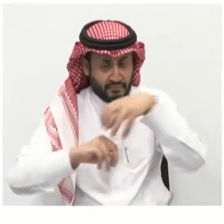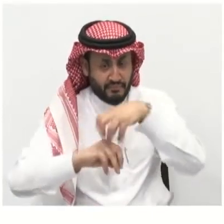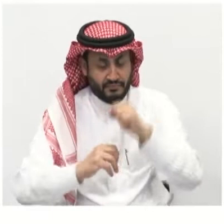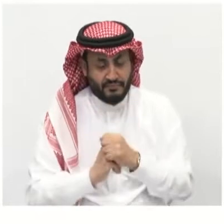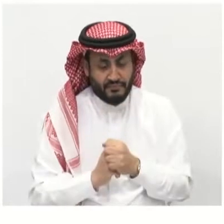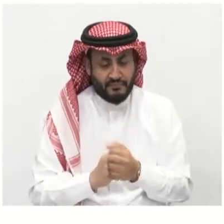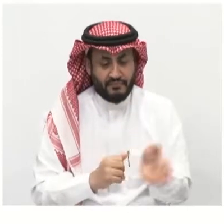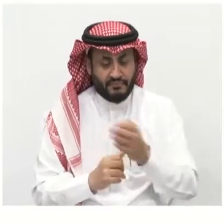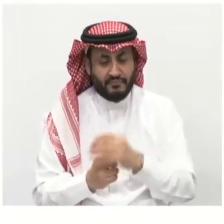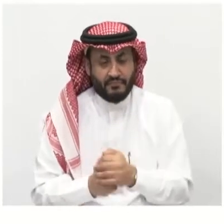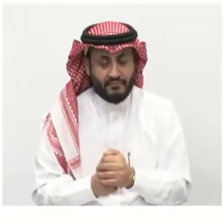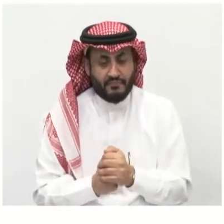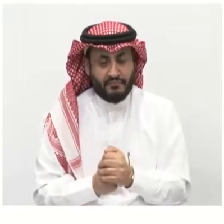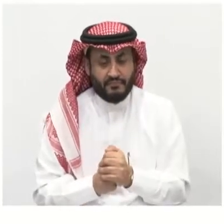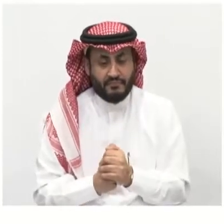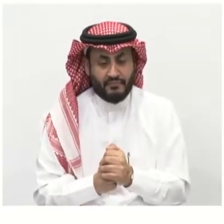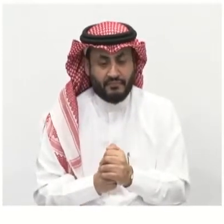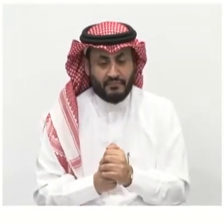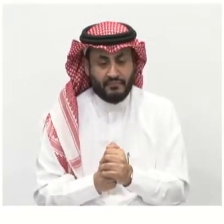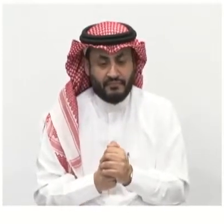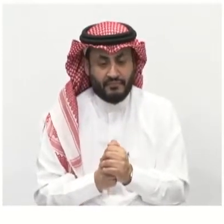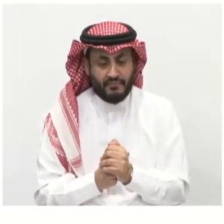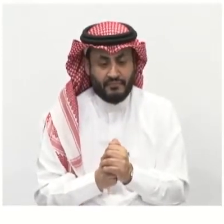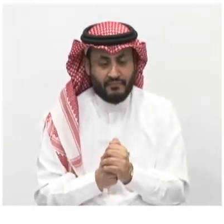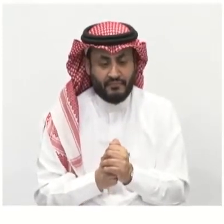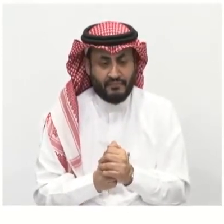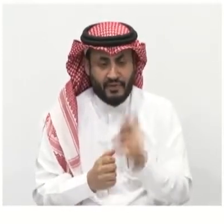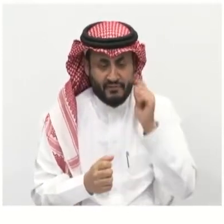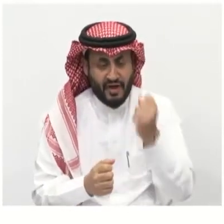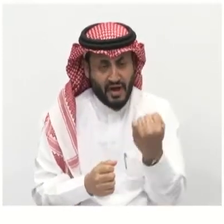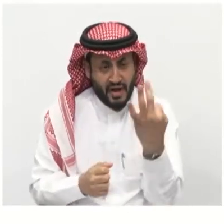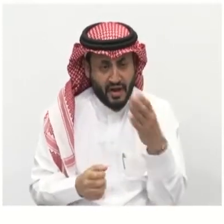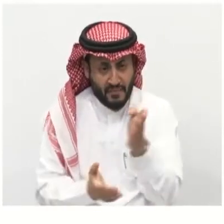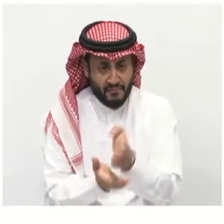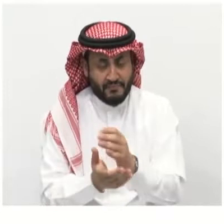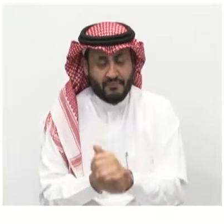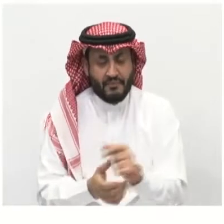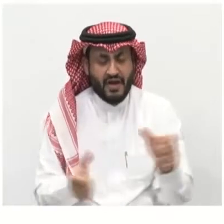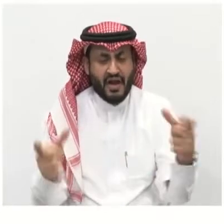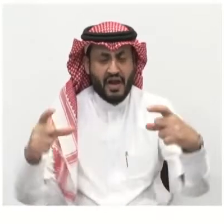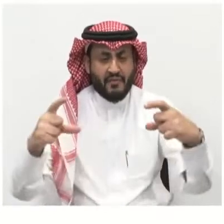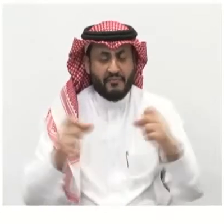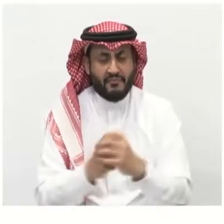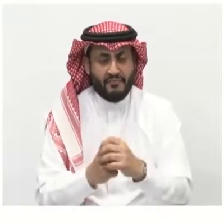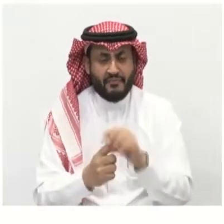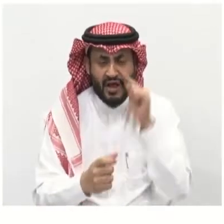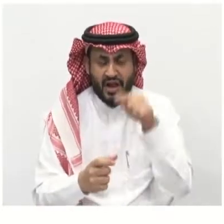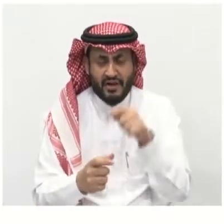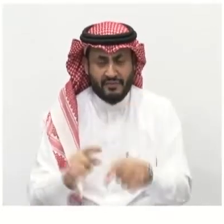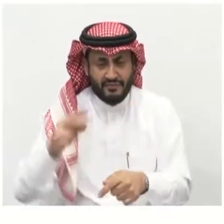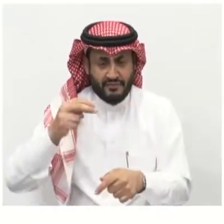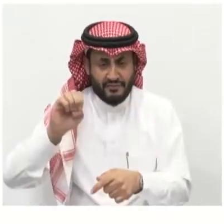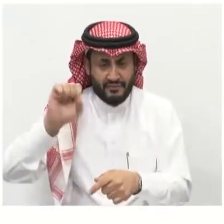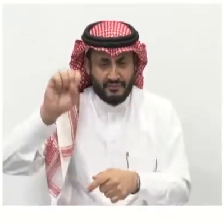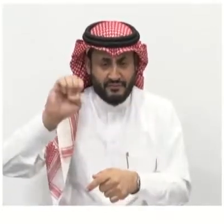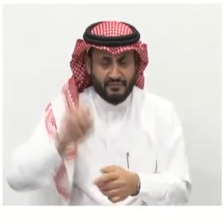will use regular plural form. We will use regular plural formation in context with focus on these and